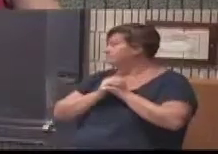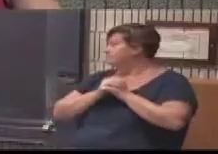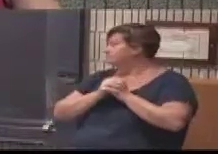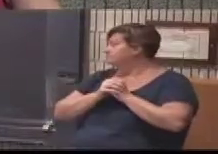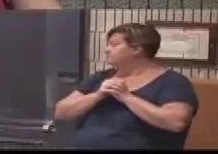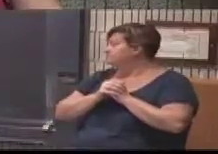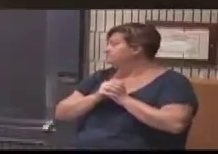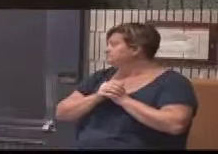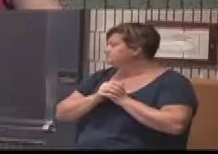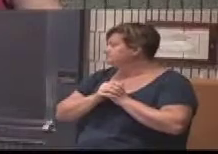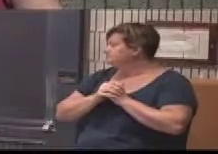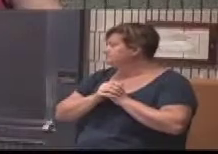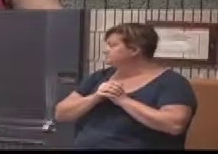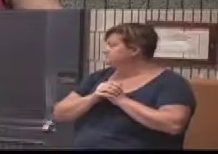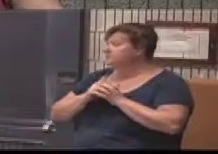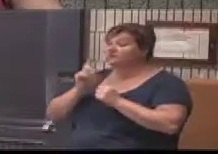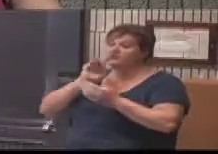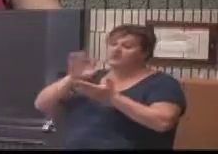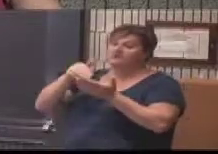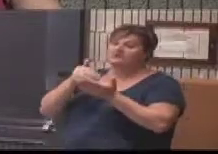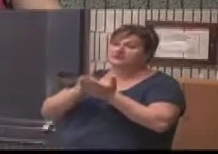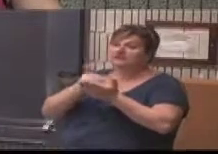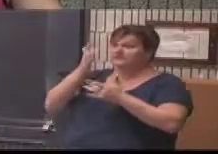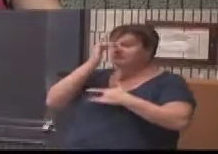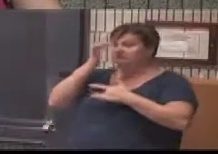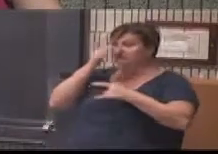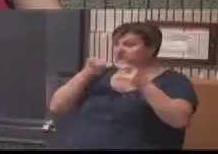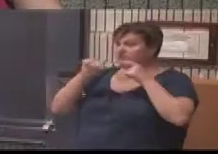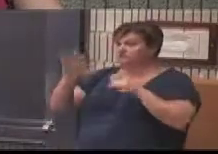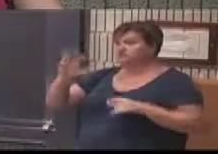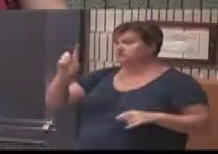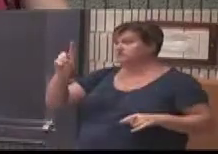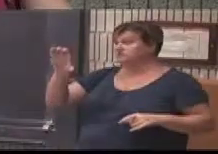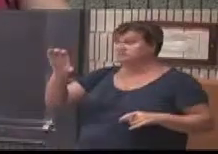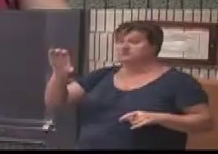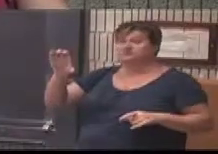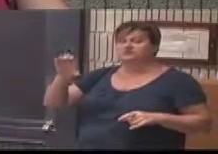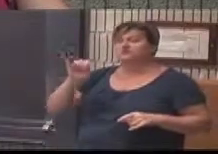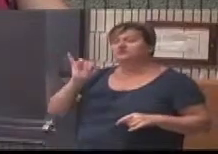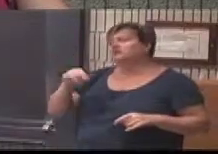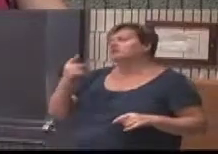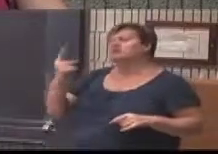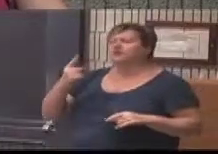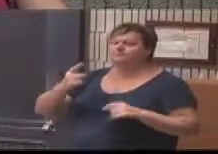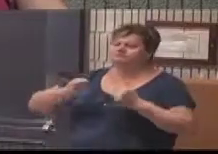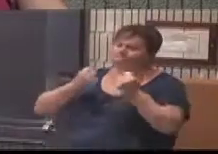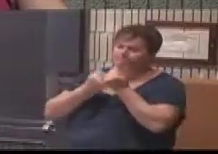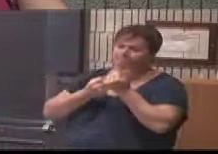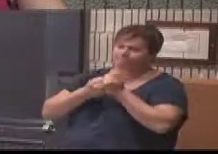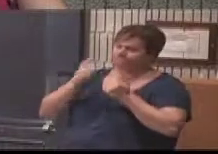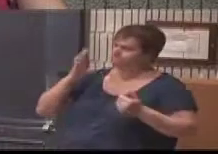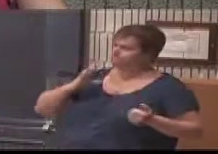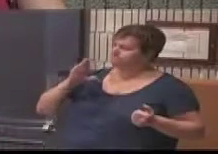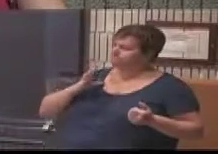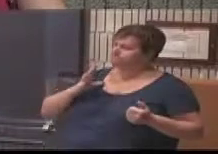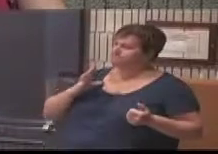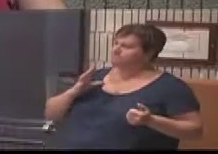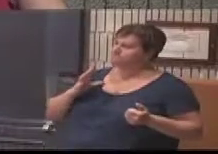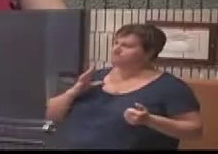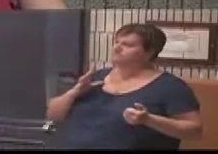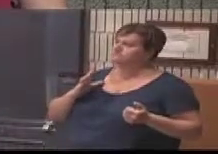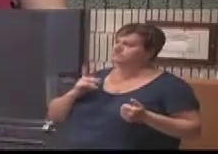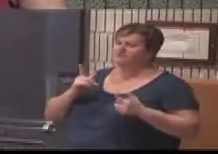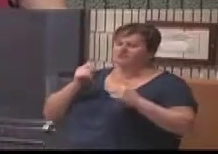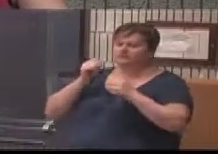other thing is with the Center for Disease Control, that was something that had been advocated in years past and